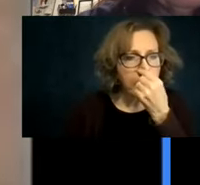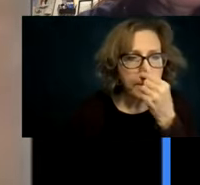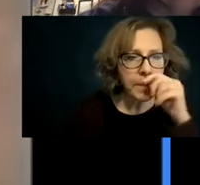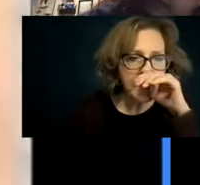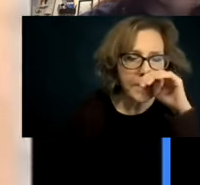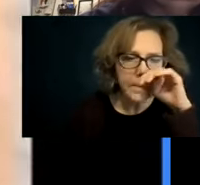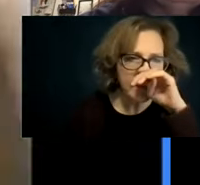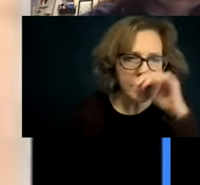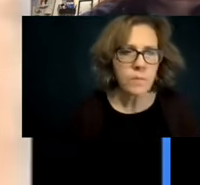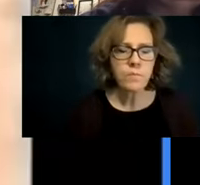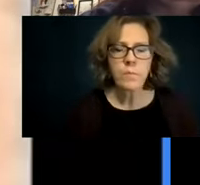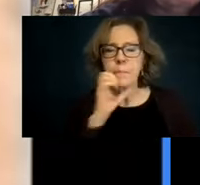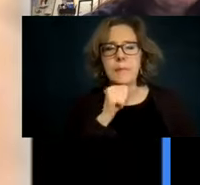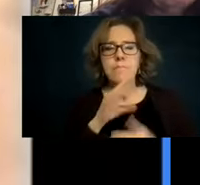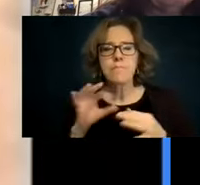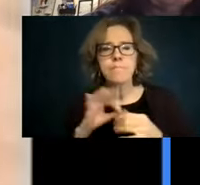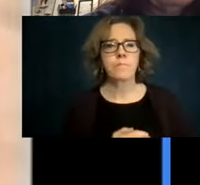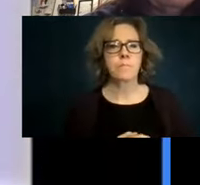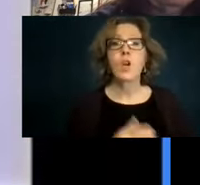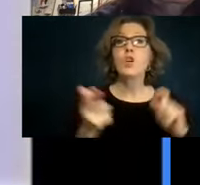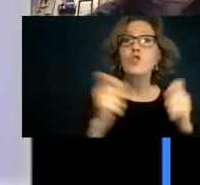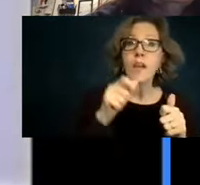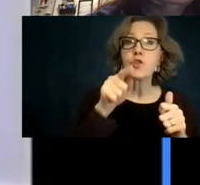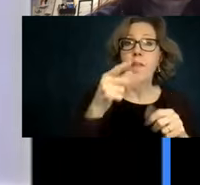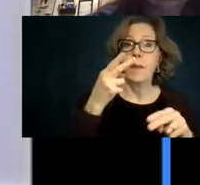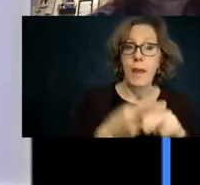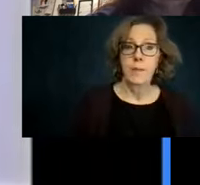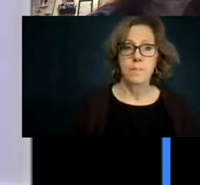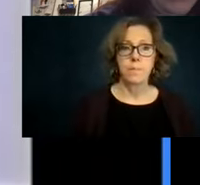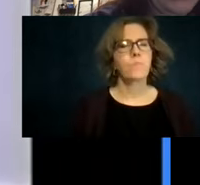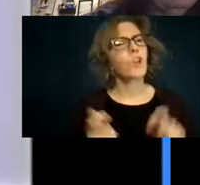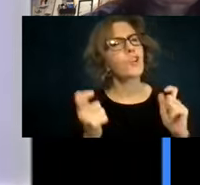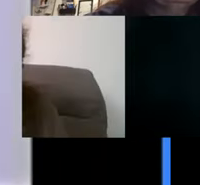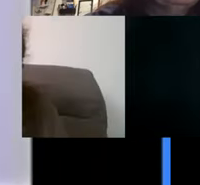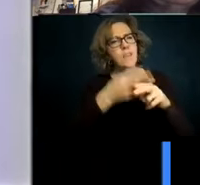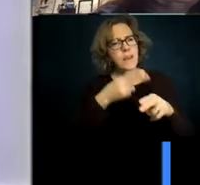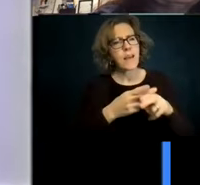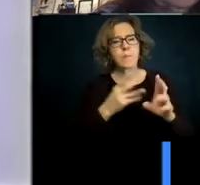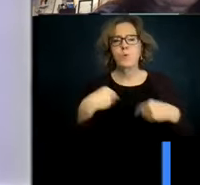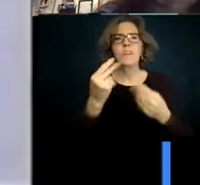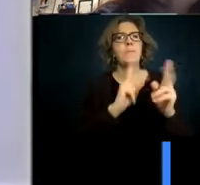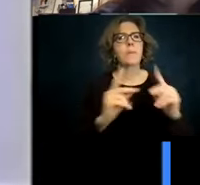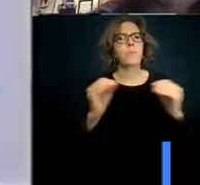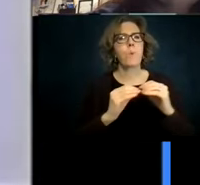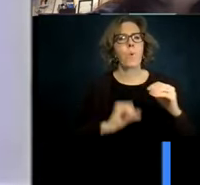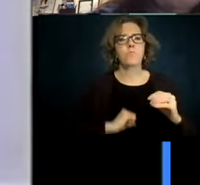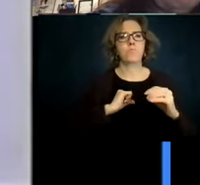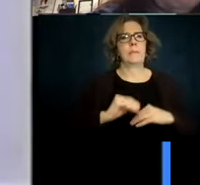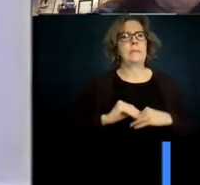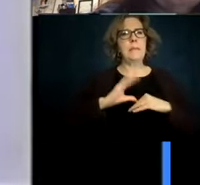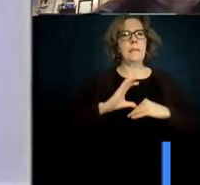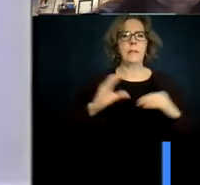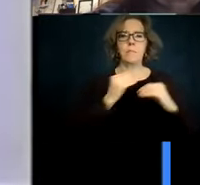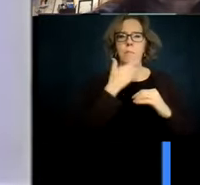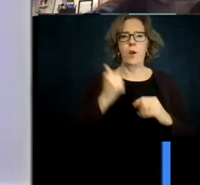child. Change the name. Change the name to give people more dignity and a better life instead